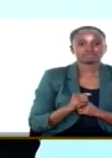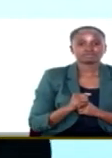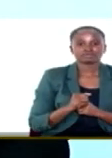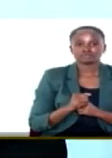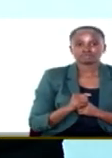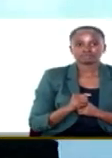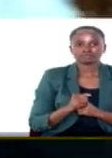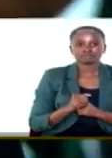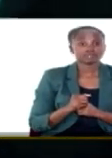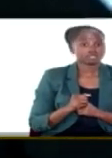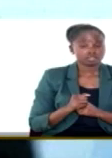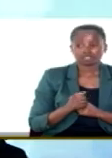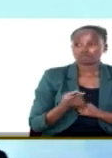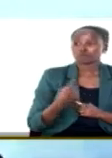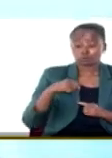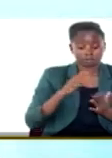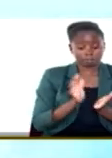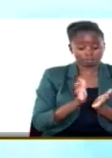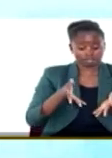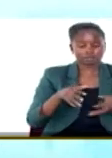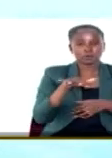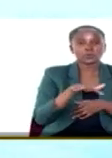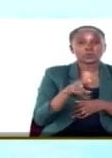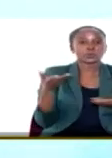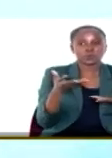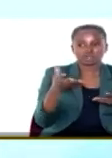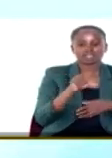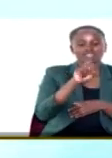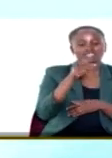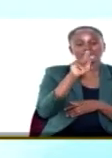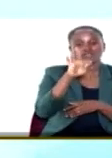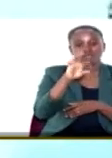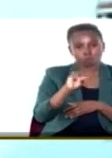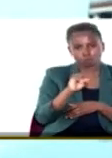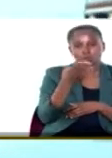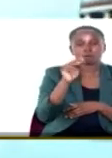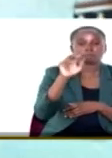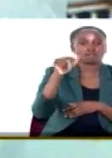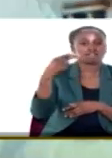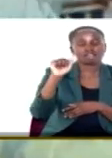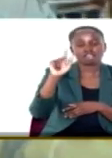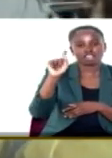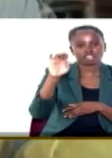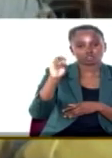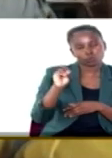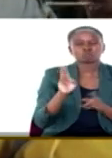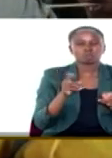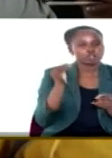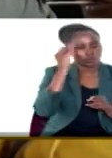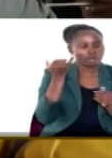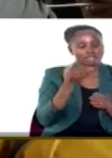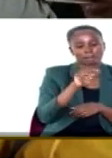Sefako Makgatho Health Sciences University, previously known as MEDUNSA, it is appropriate to start